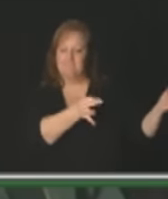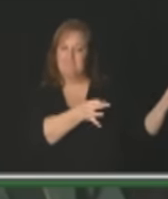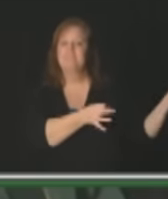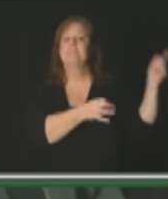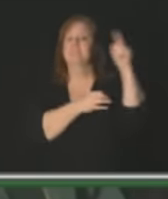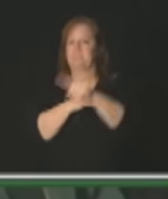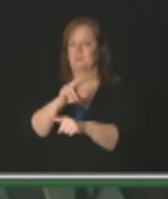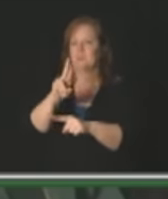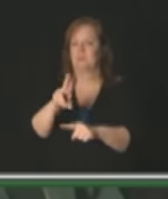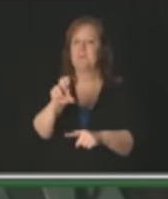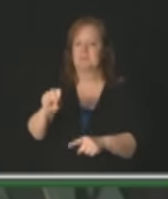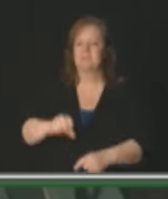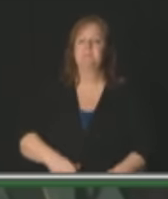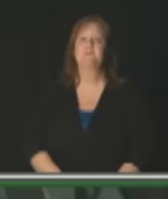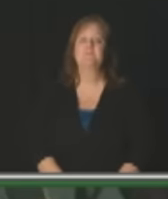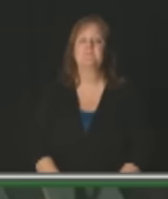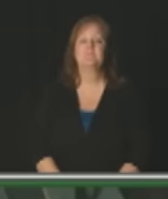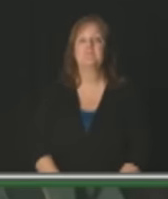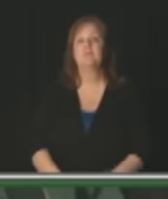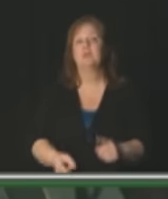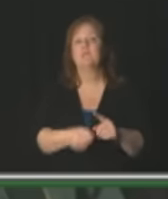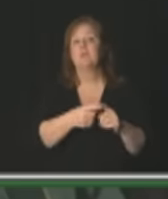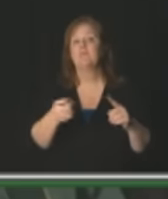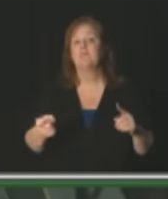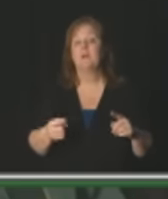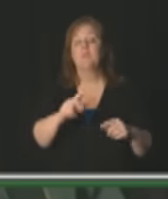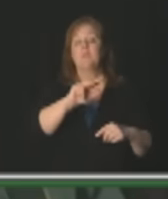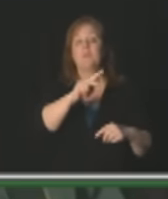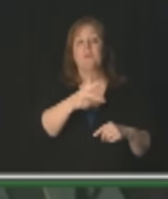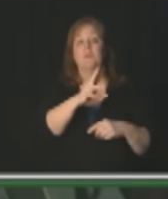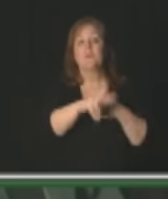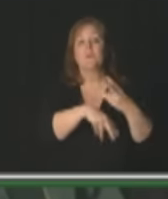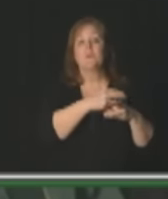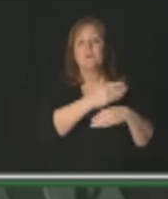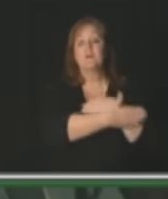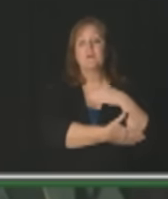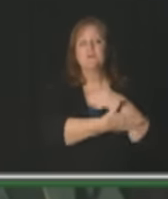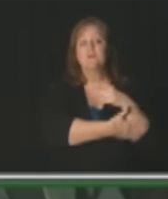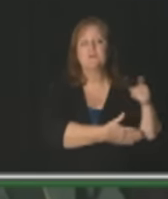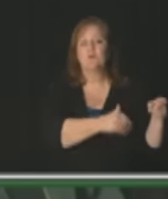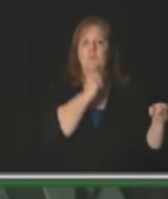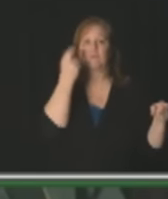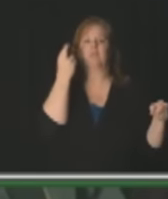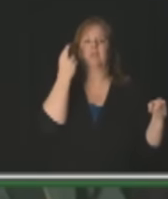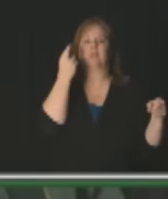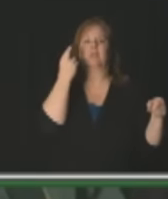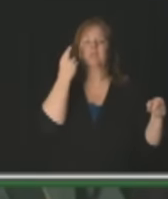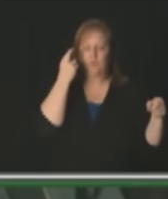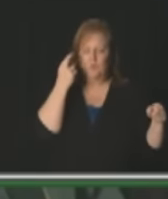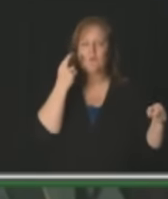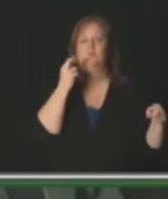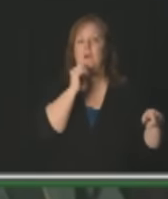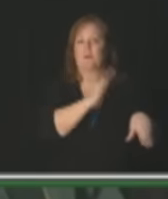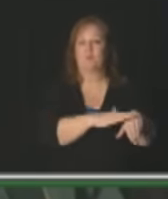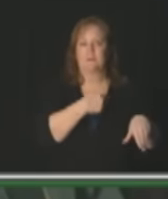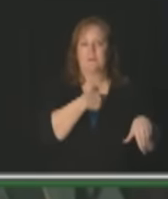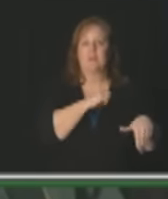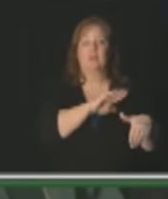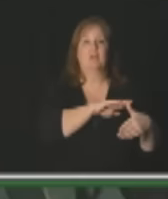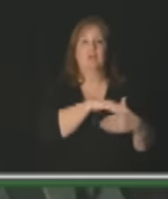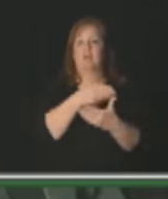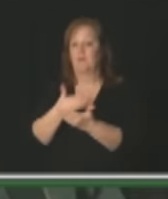did. But coming from a third world country, I didn't get my fair warning. Because when I reached and started college in